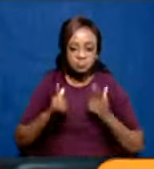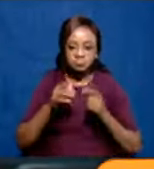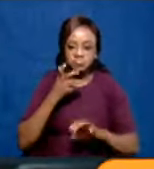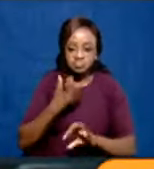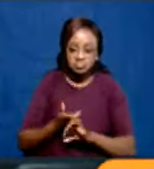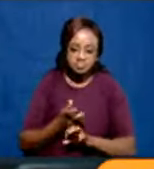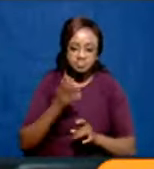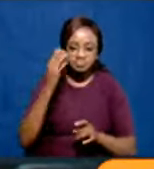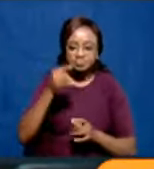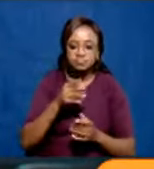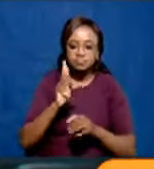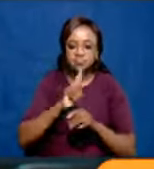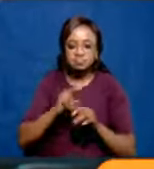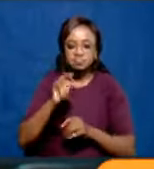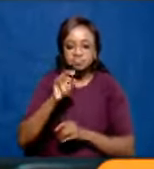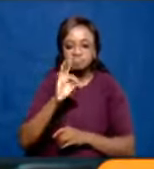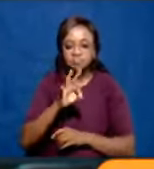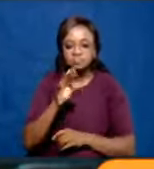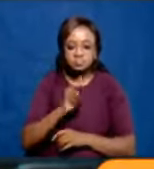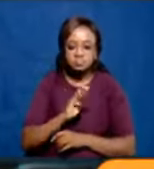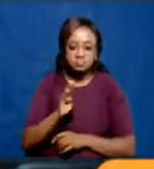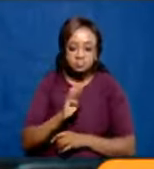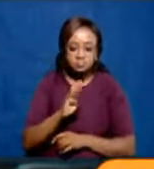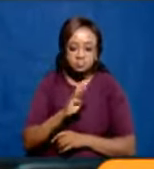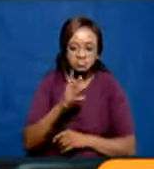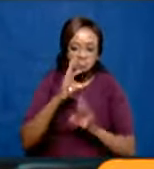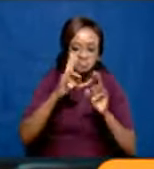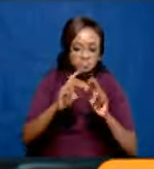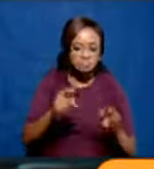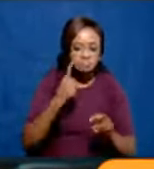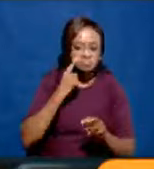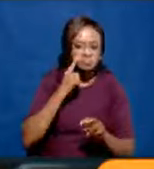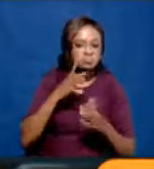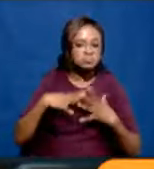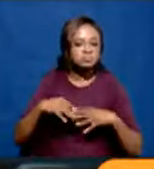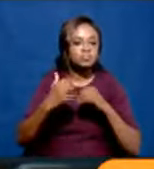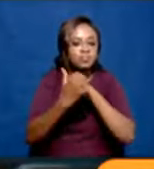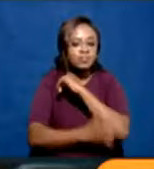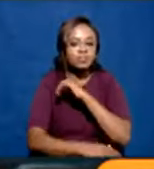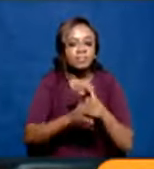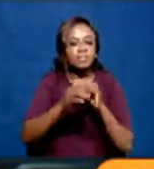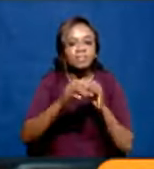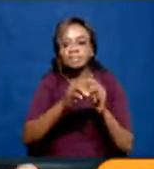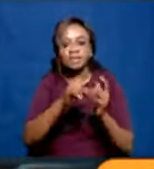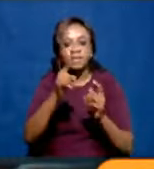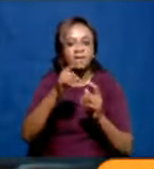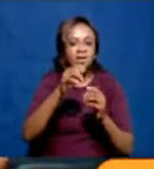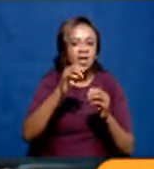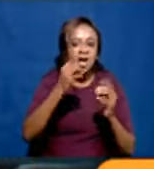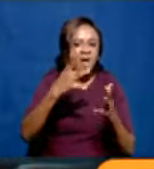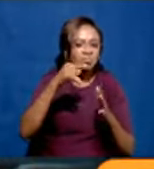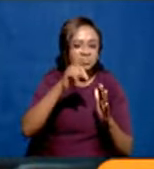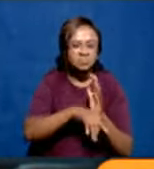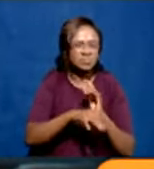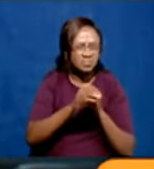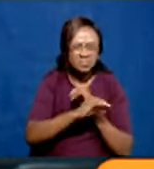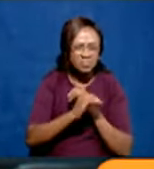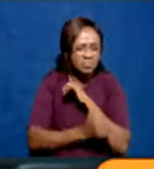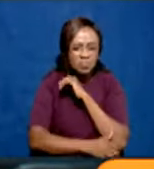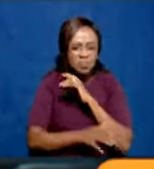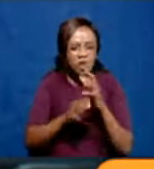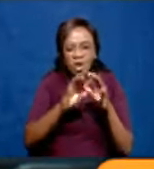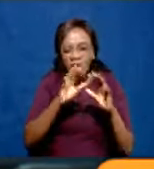do mean testing to check how, to what extent people who are poor are poor? Because that's what is being done here with this mean testing